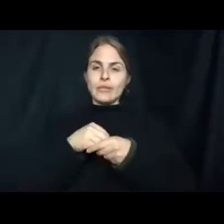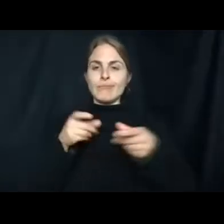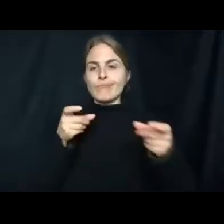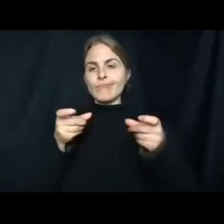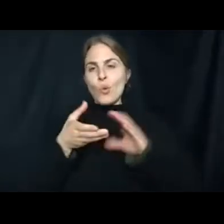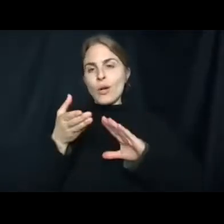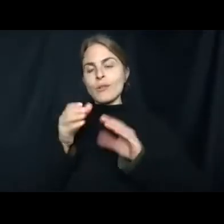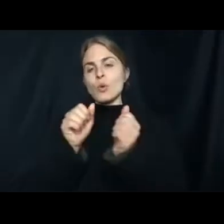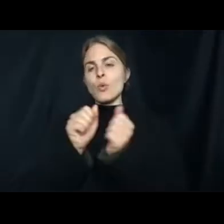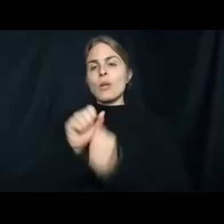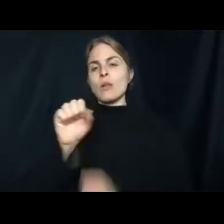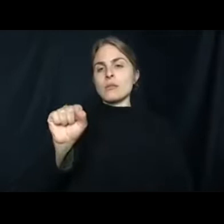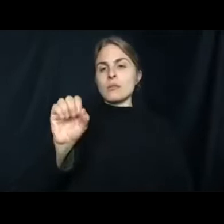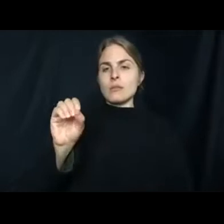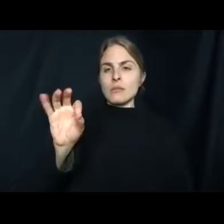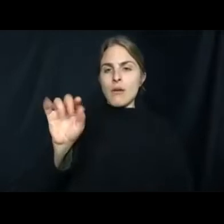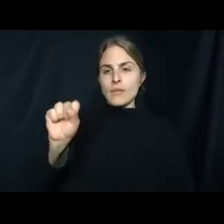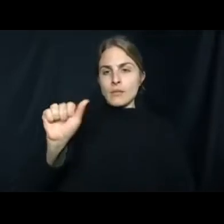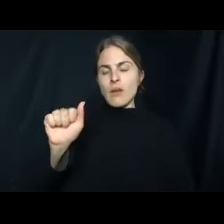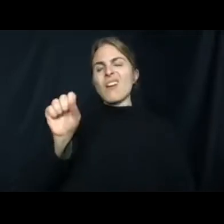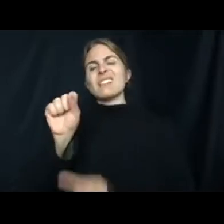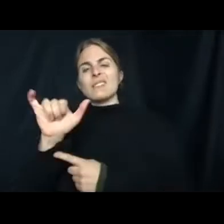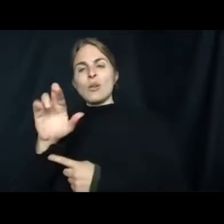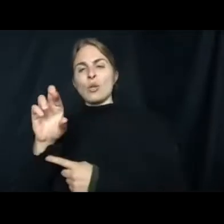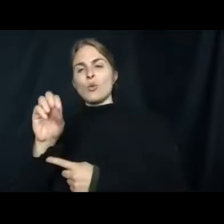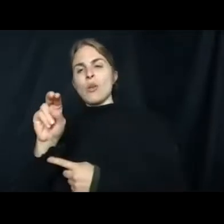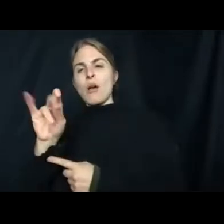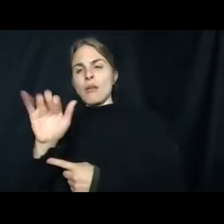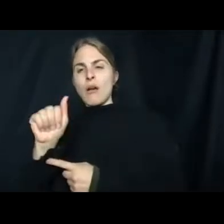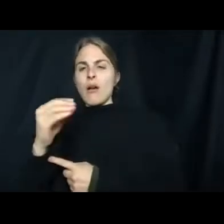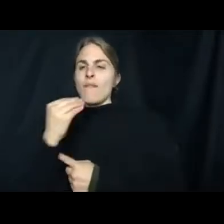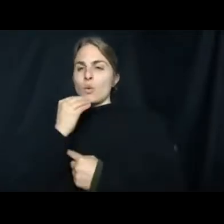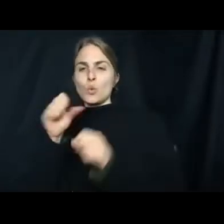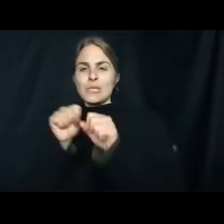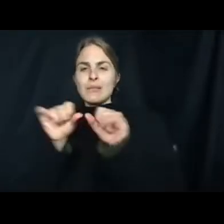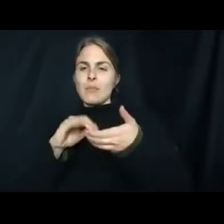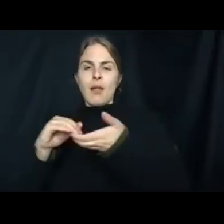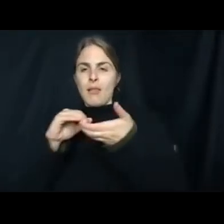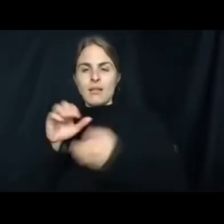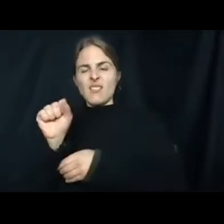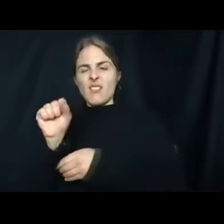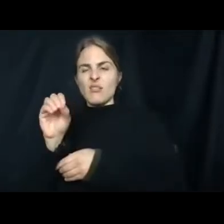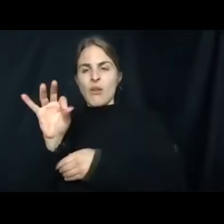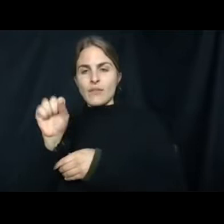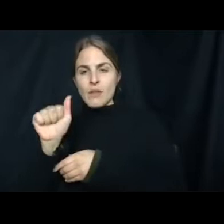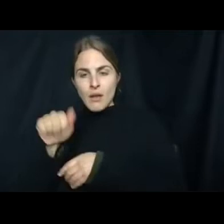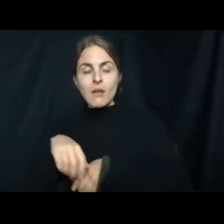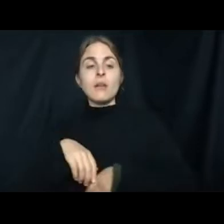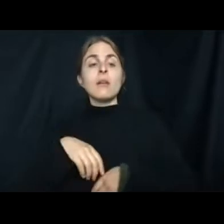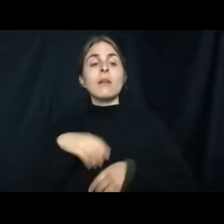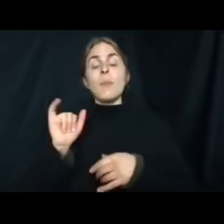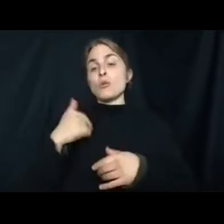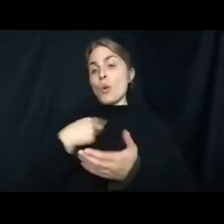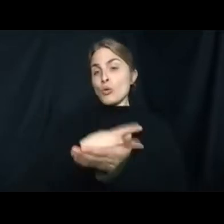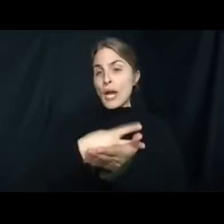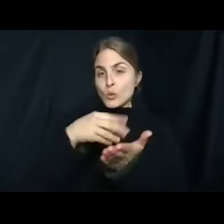SOFSA, which is the Syracuse-Onondaga Food Systems Alliance. I am also a graduate student